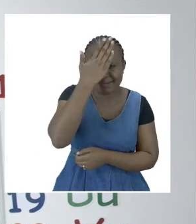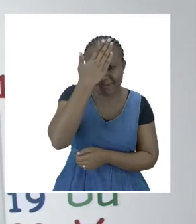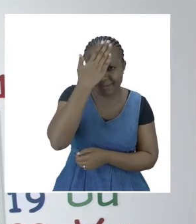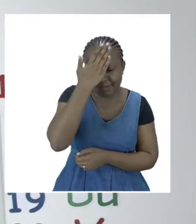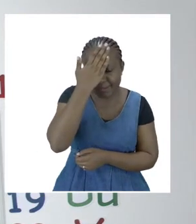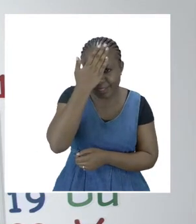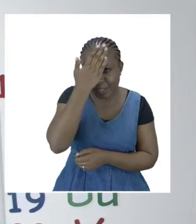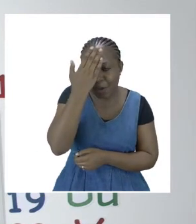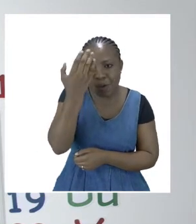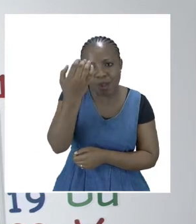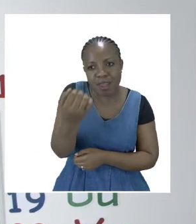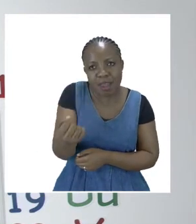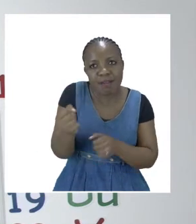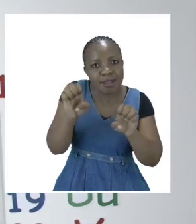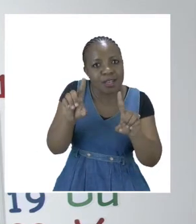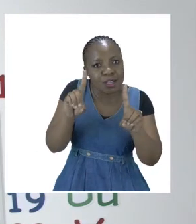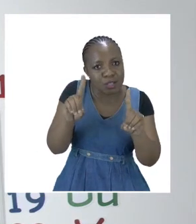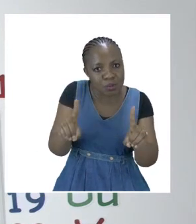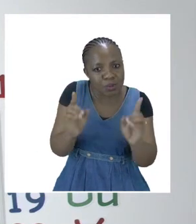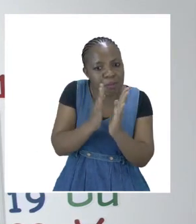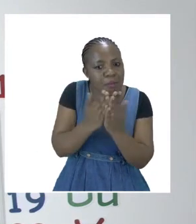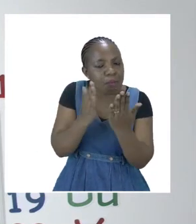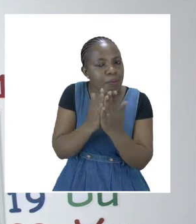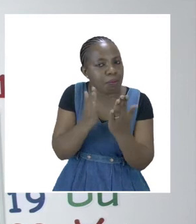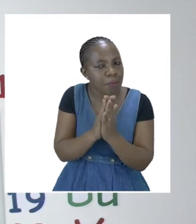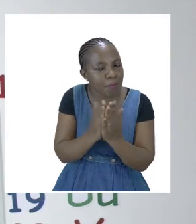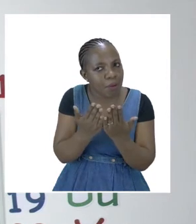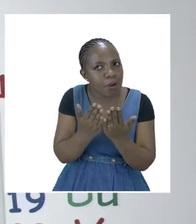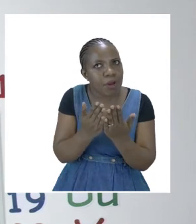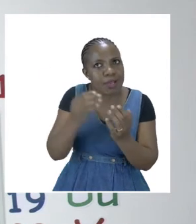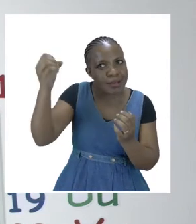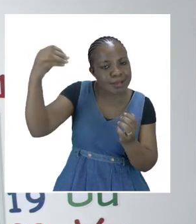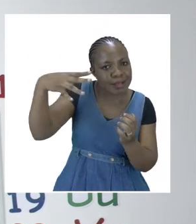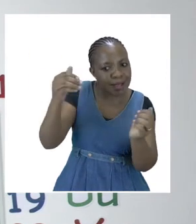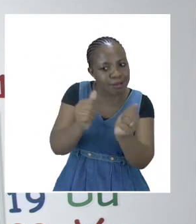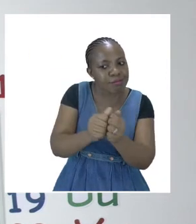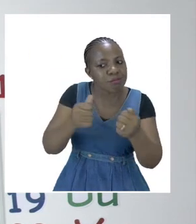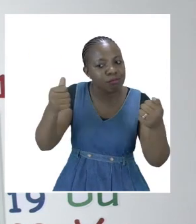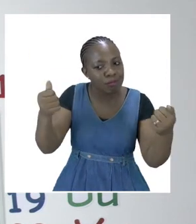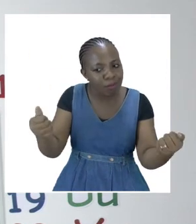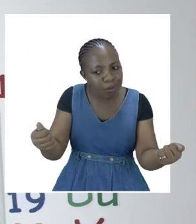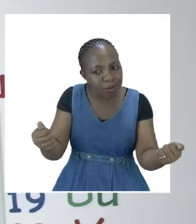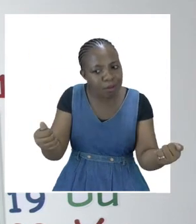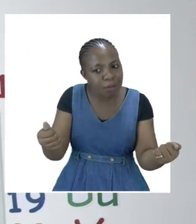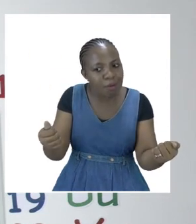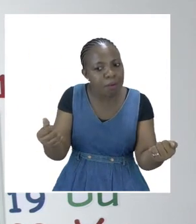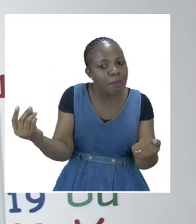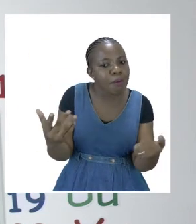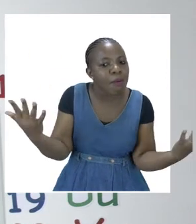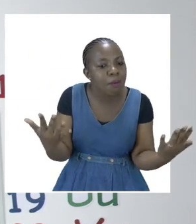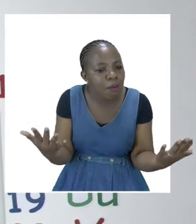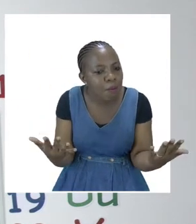booklet in our daily newspaper, street sales, or at your school every Monday